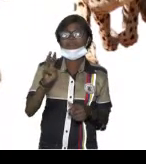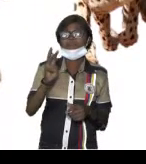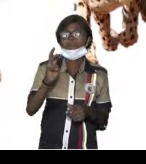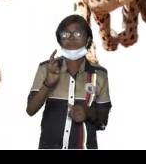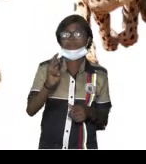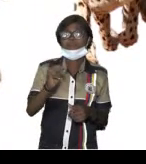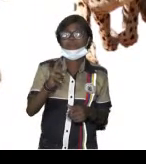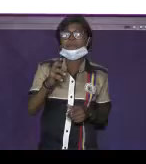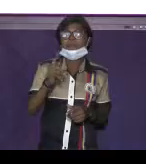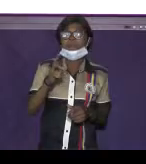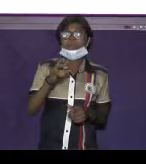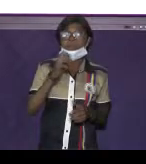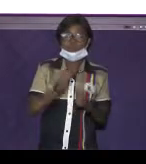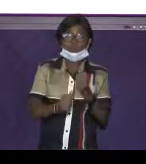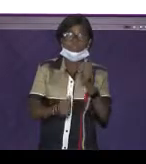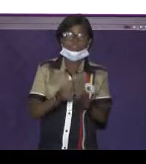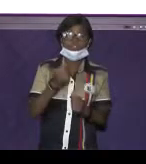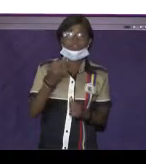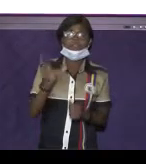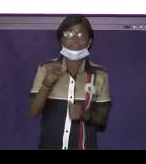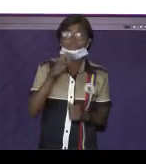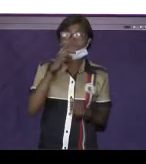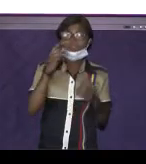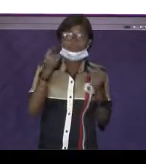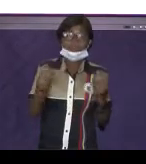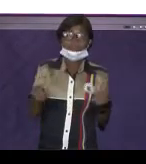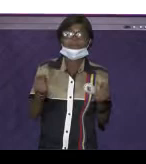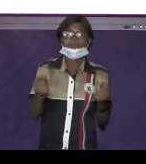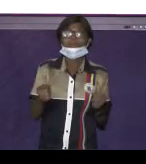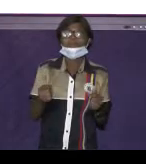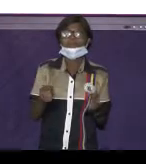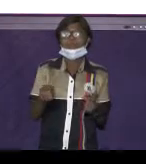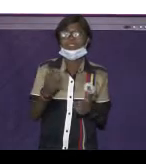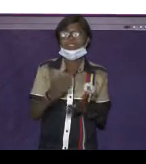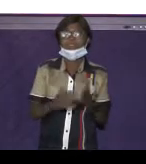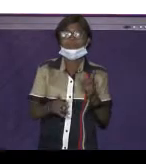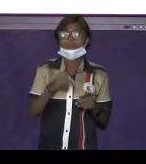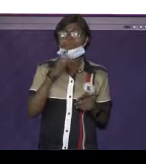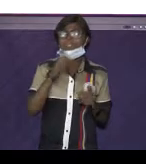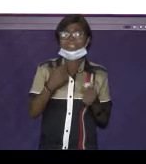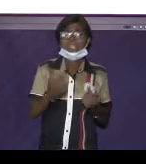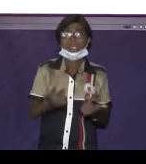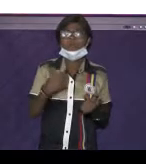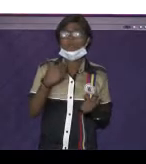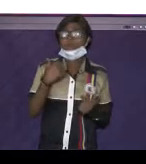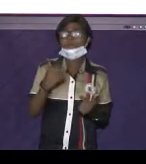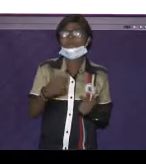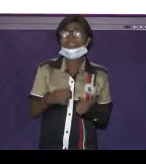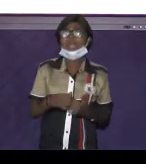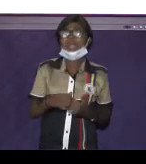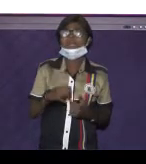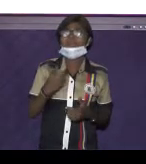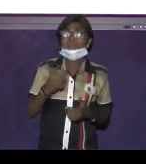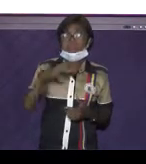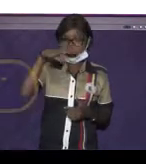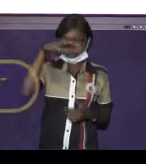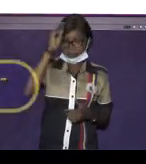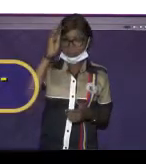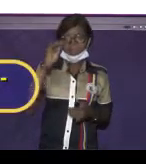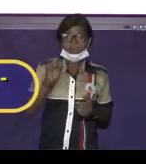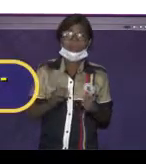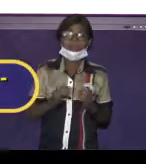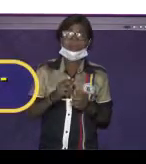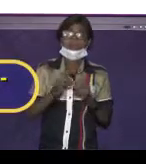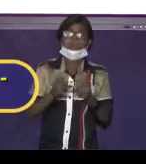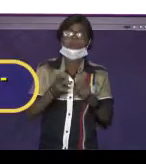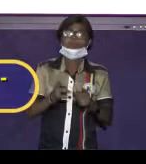them is faster? Okay, so on the surface of it, somebody might be tempted to say that, oh, Usain runs 36 kilometers in 1 hour and